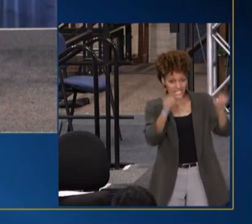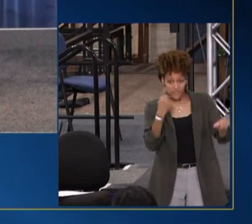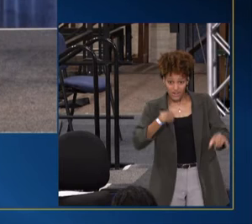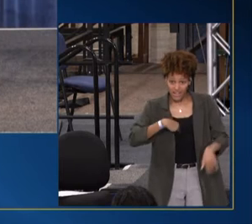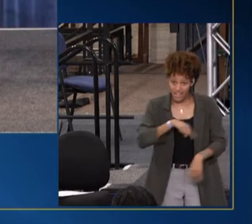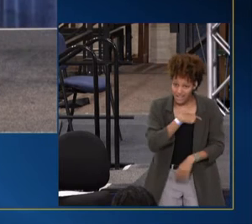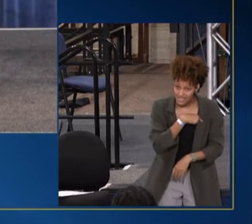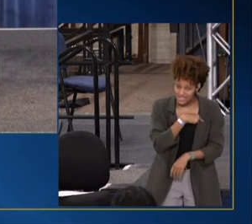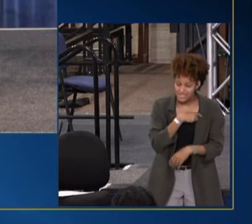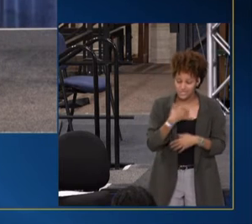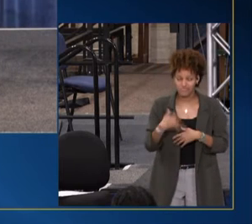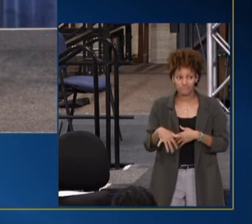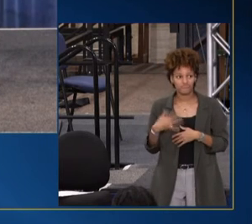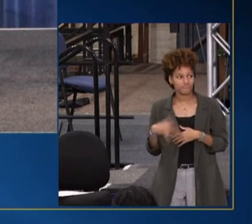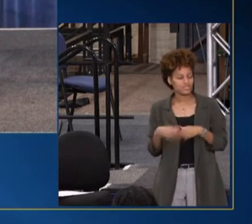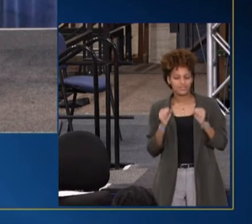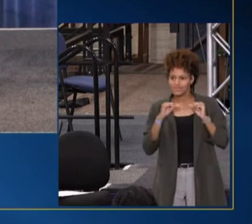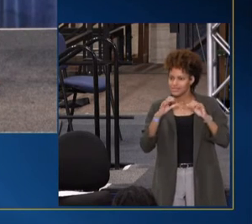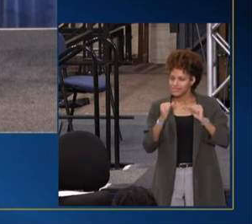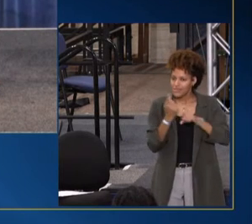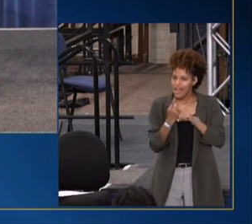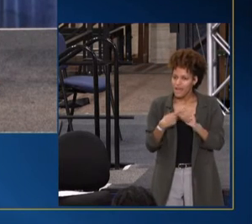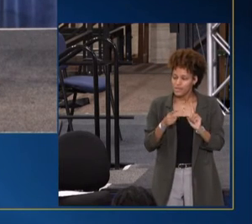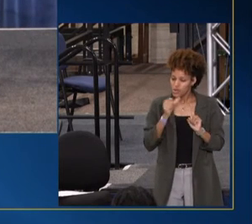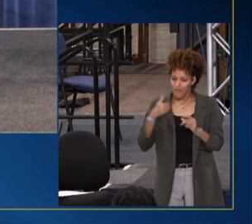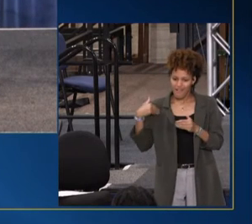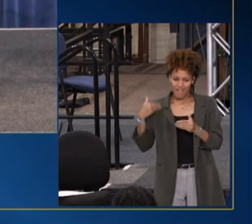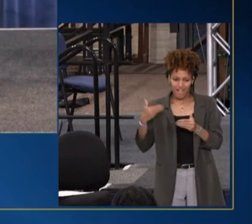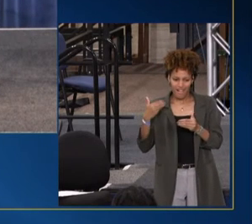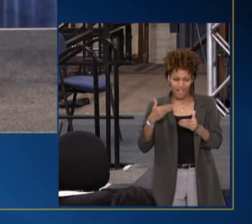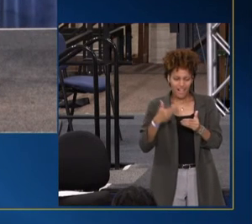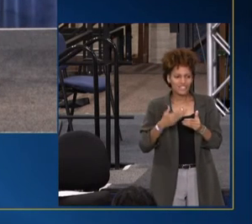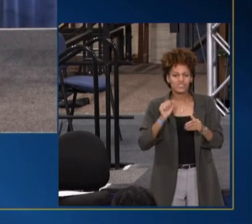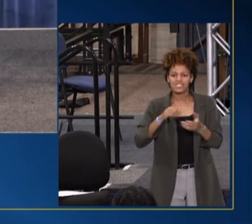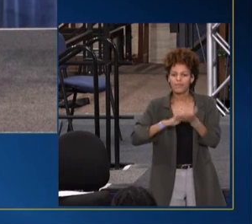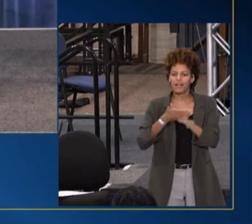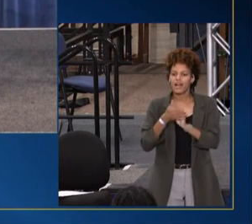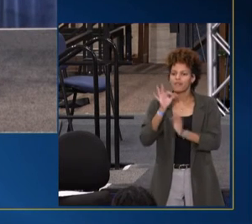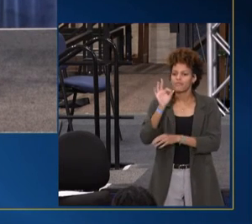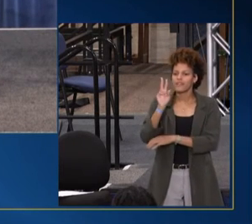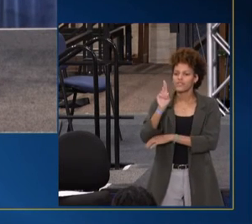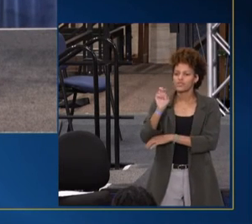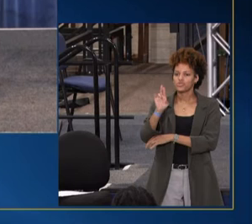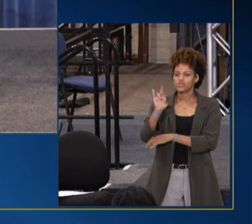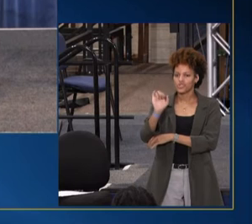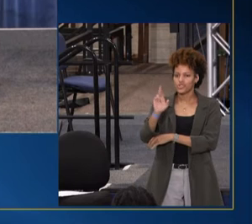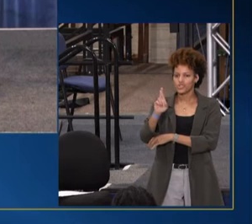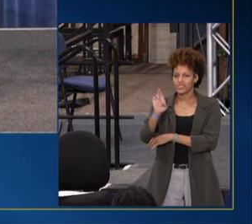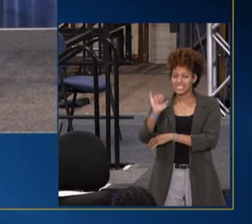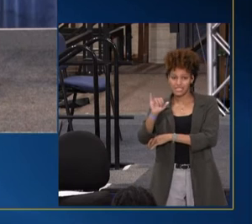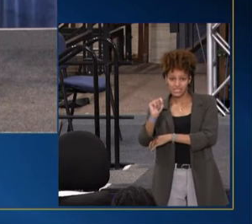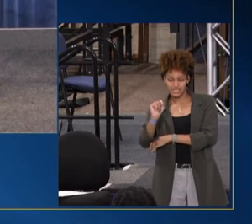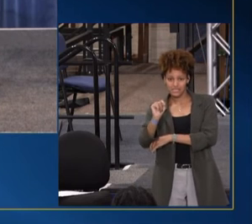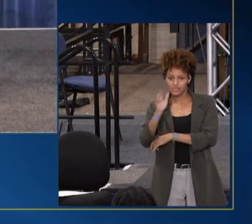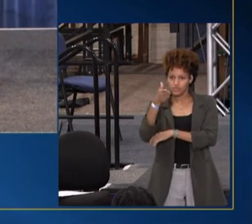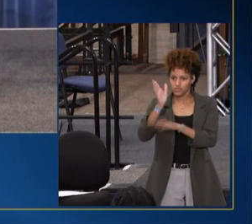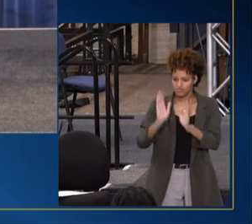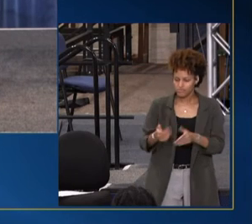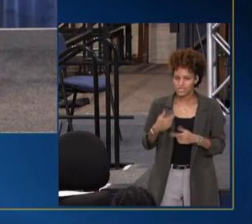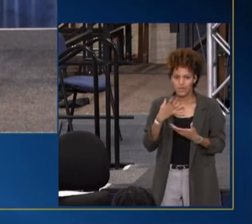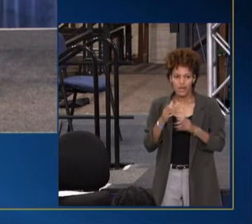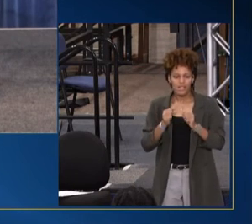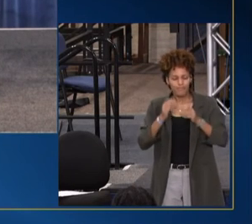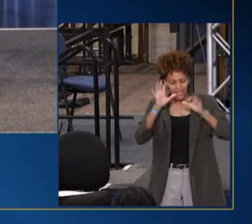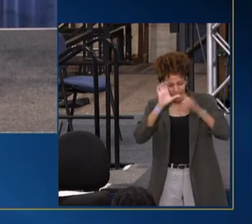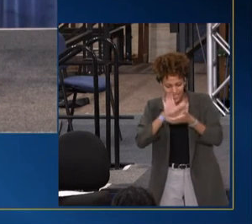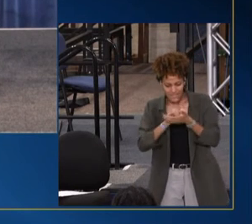us. That's incredible. And you don't get there without being a futurist, without being able to see things that you may not experience in your lifetime, but believe